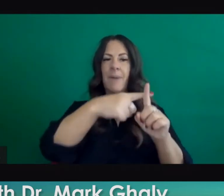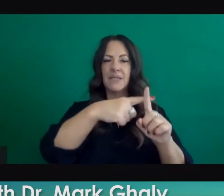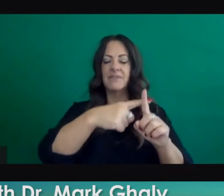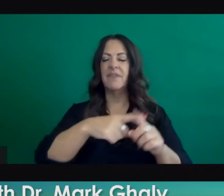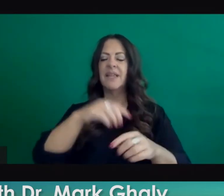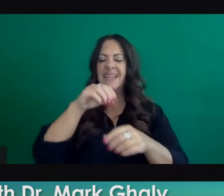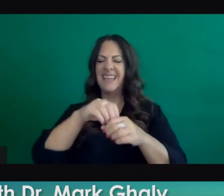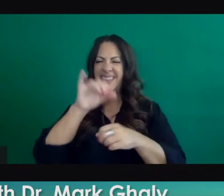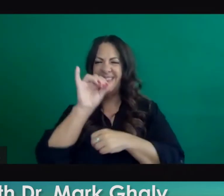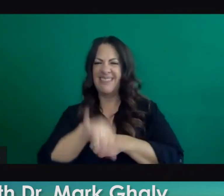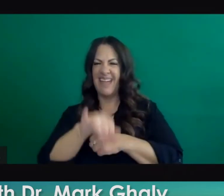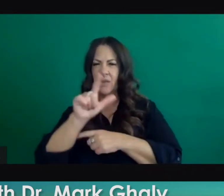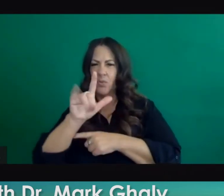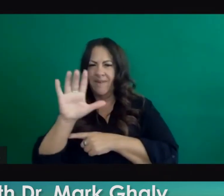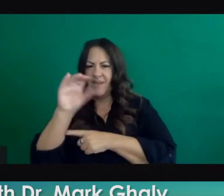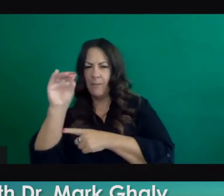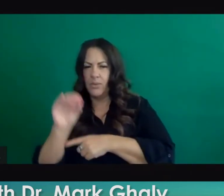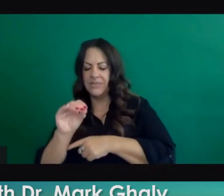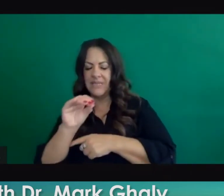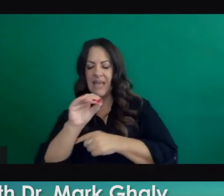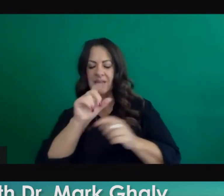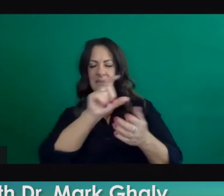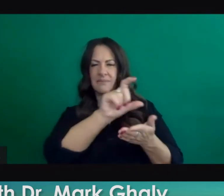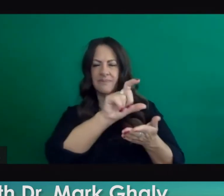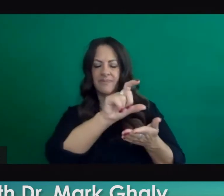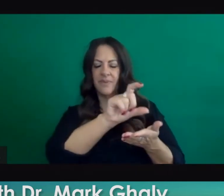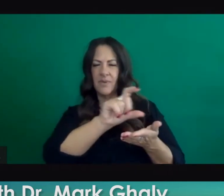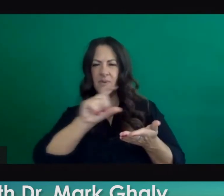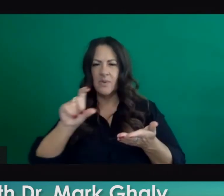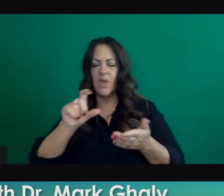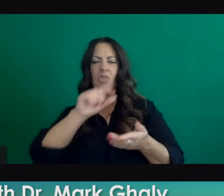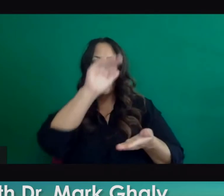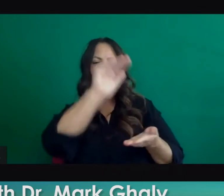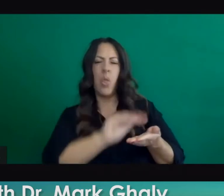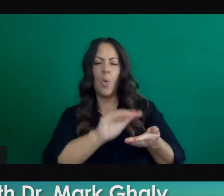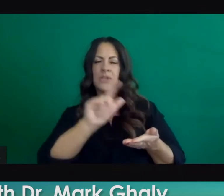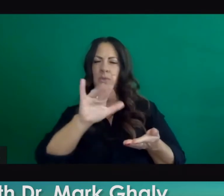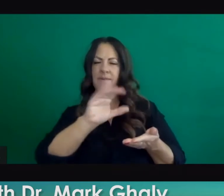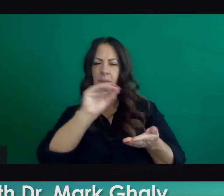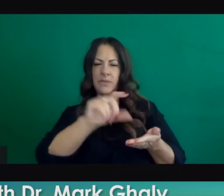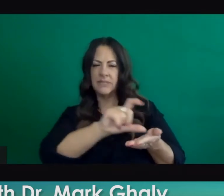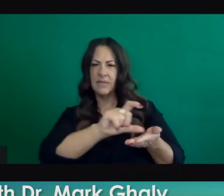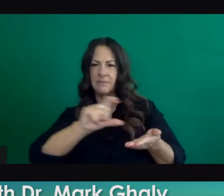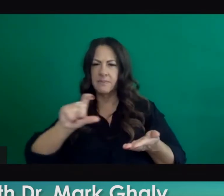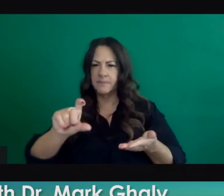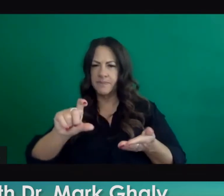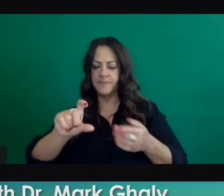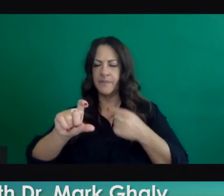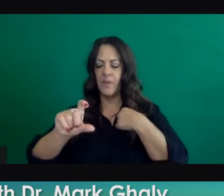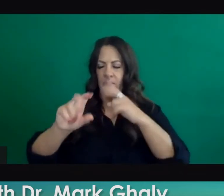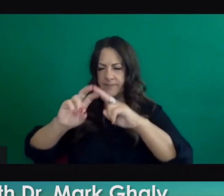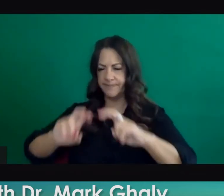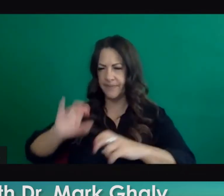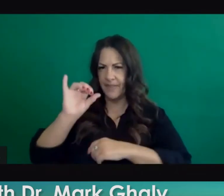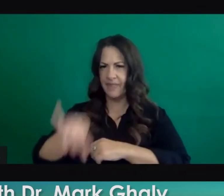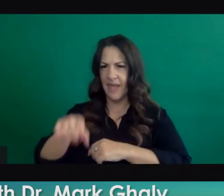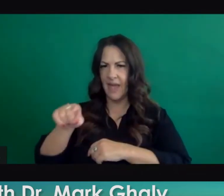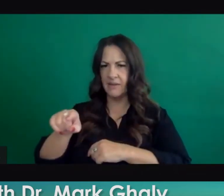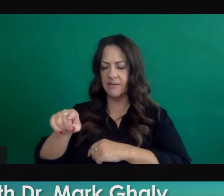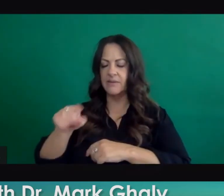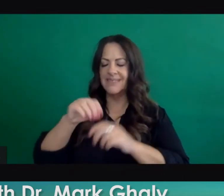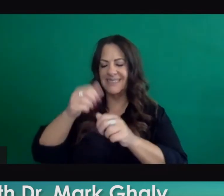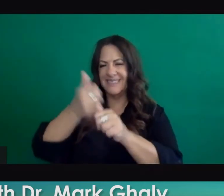in that 25%, that lowest 25% of census tracts in a given